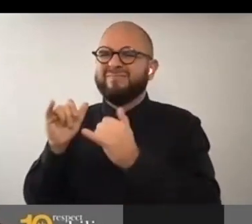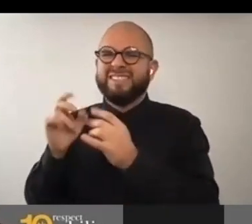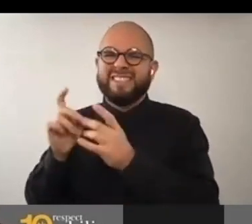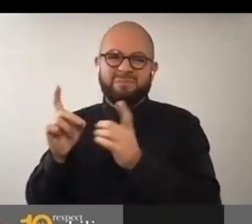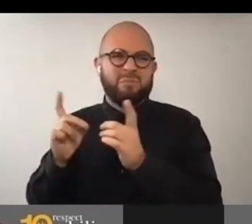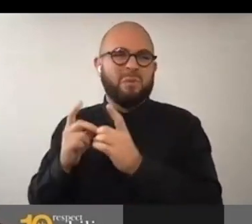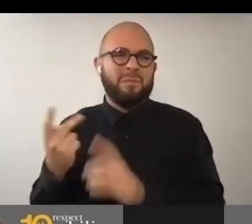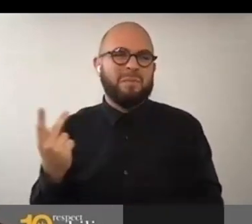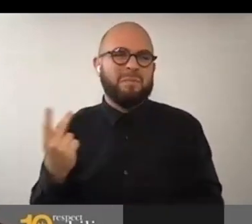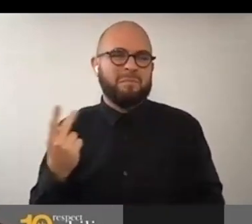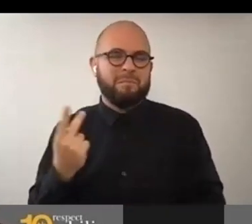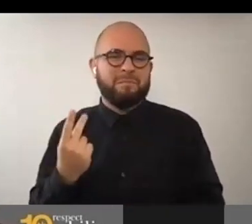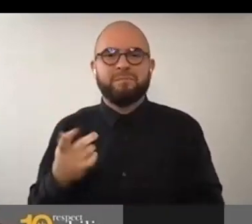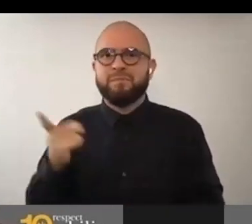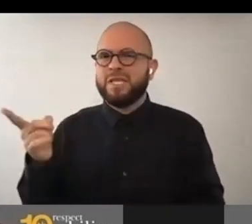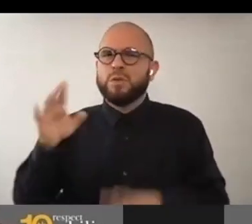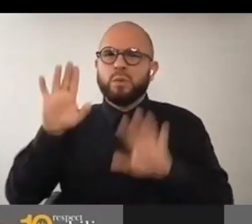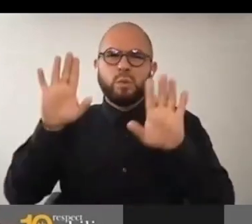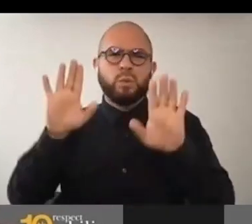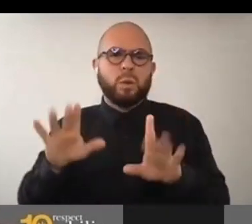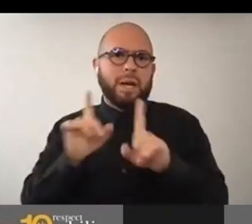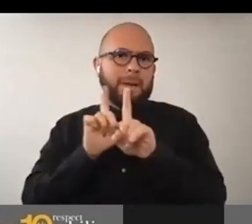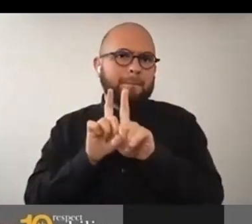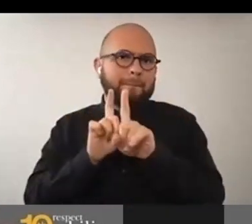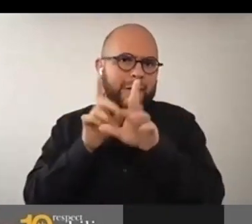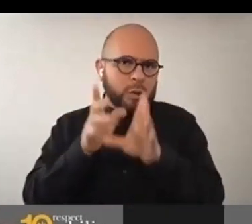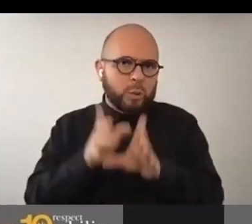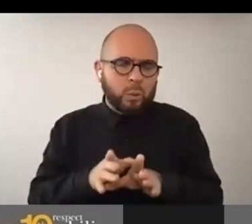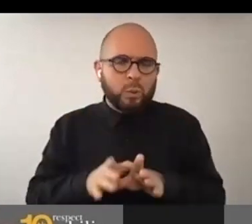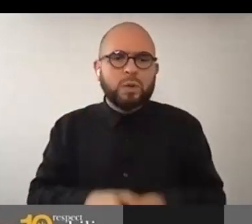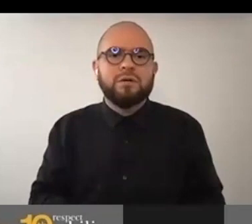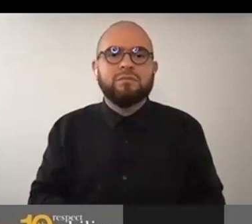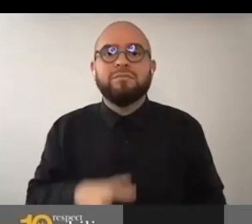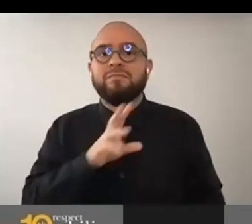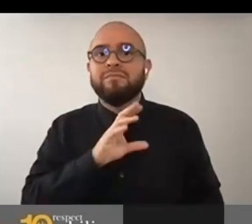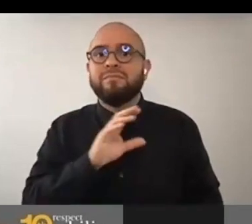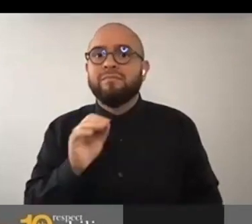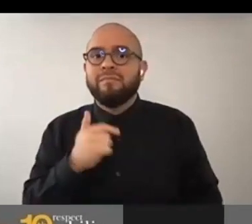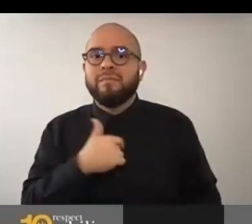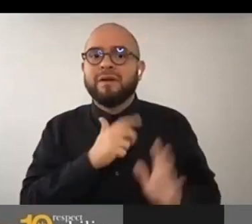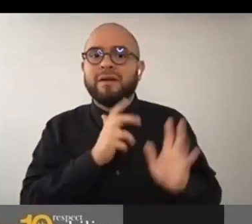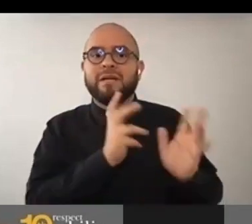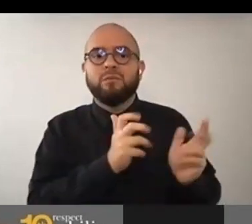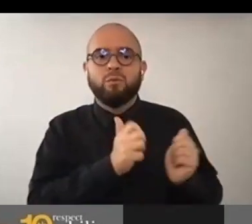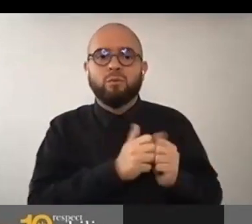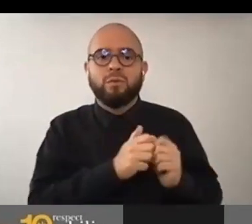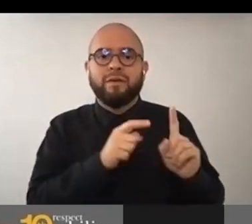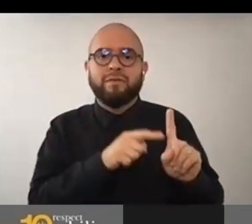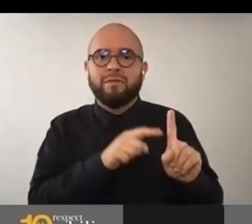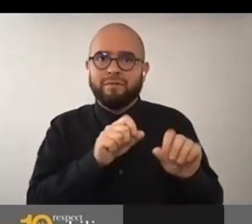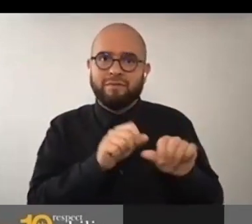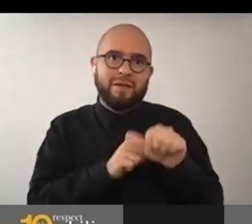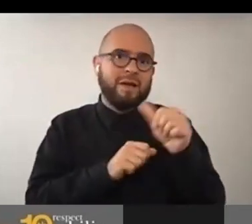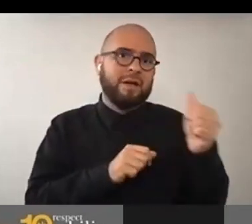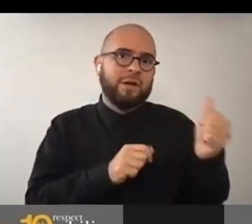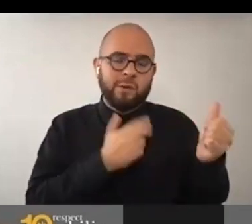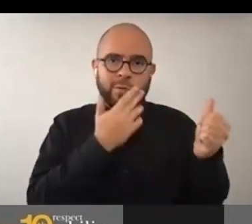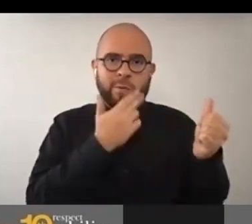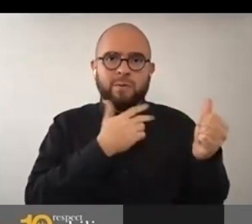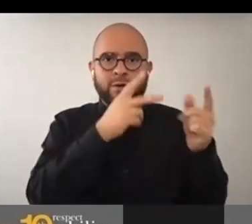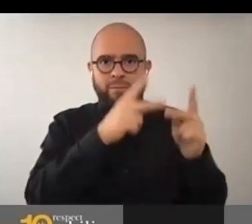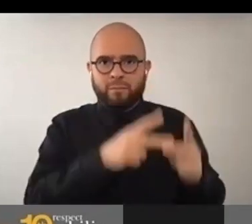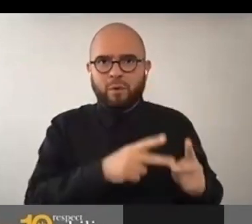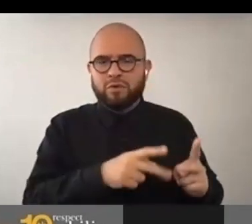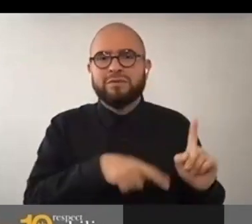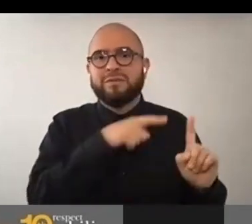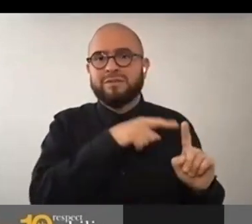great mentor. And I also spoke to another person who's been connected